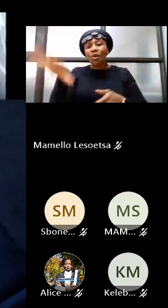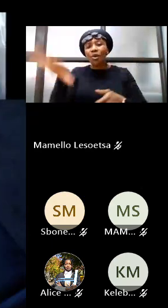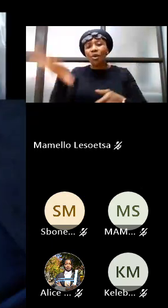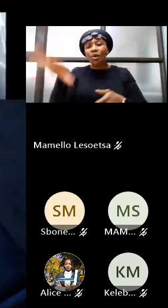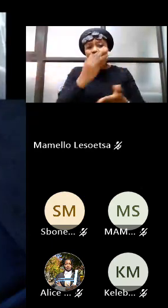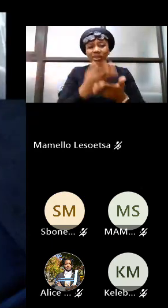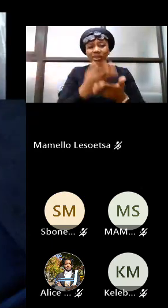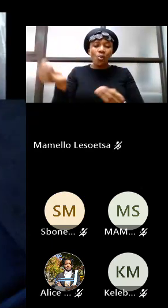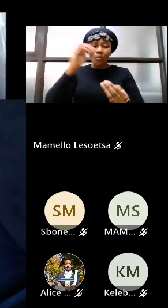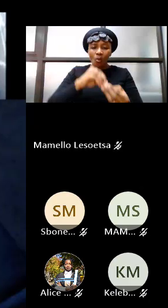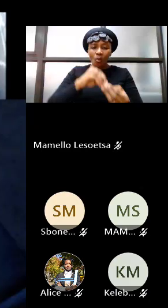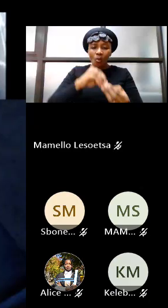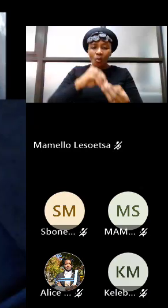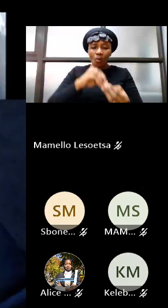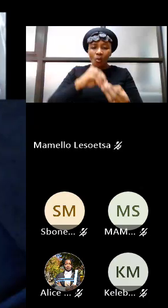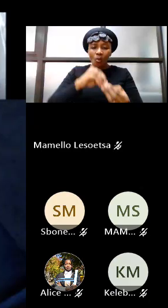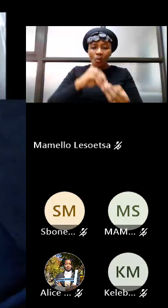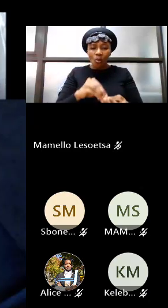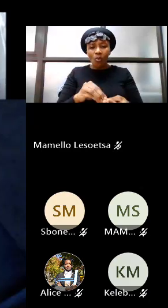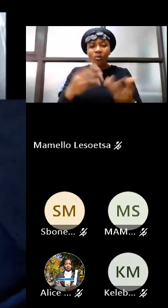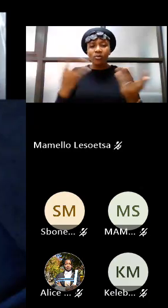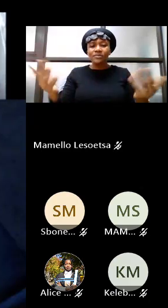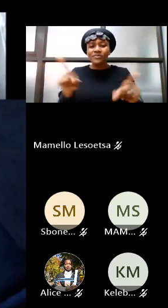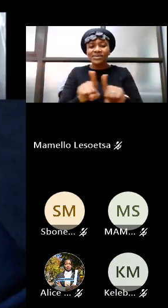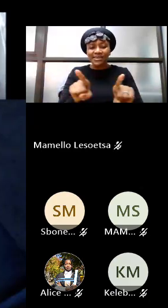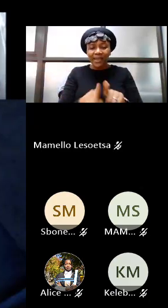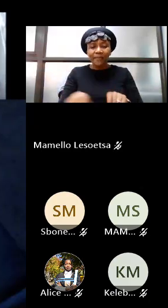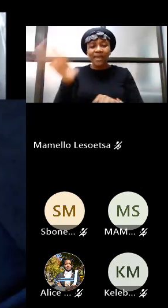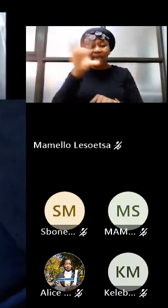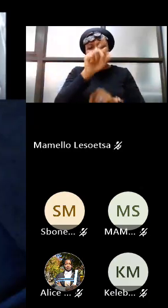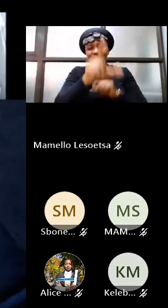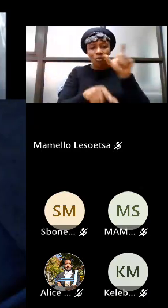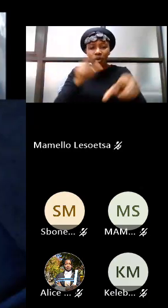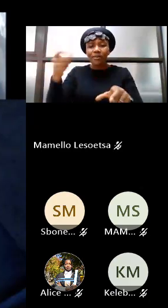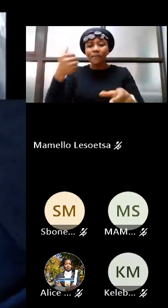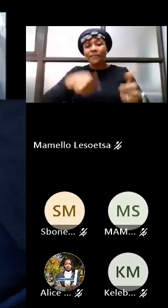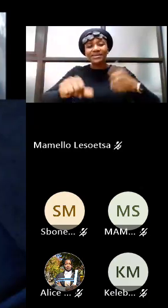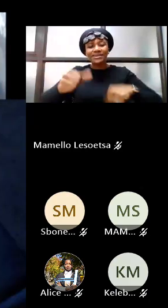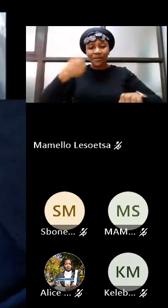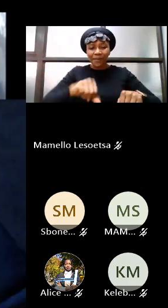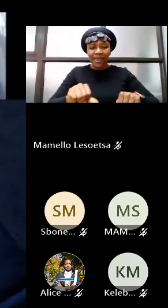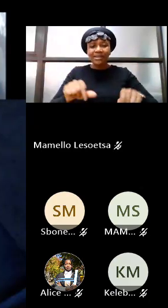You know, everybody participates in the patient history.